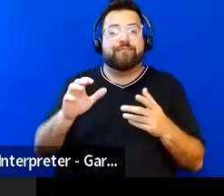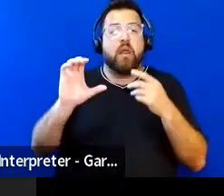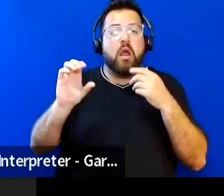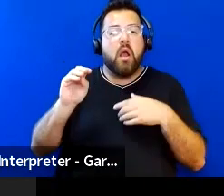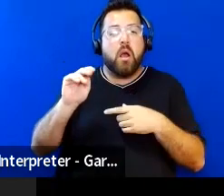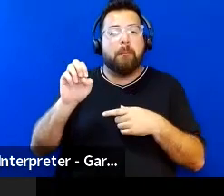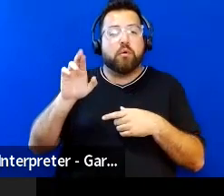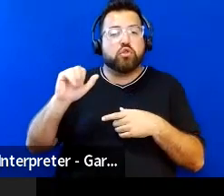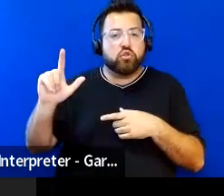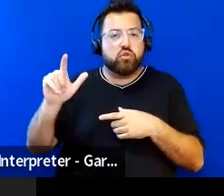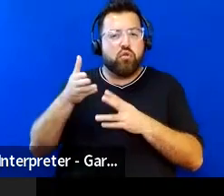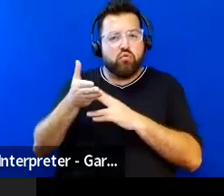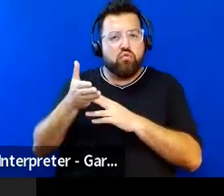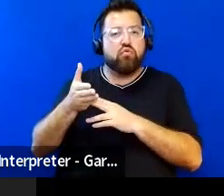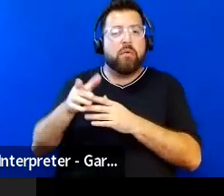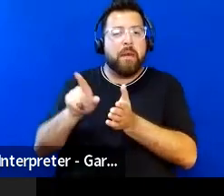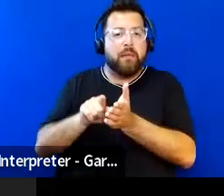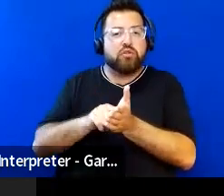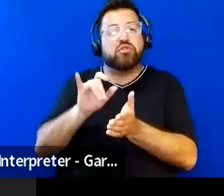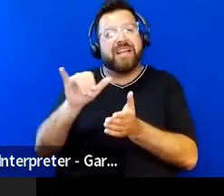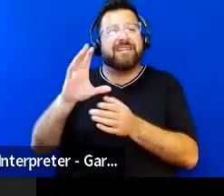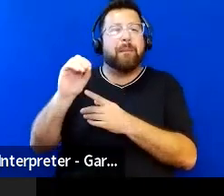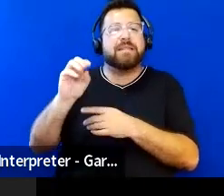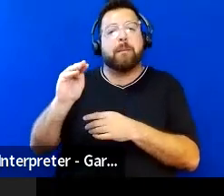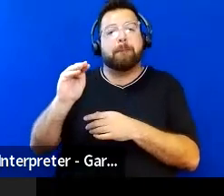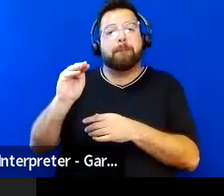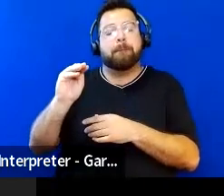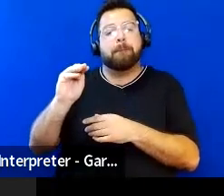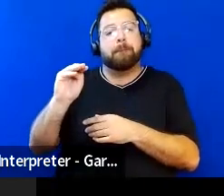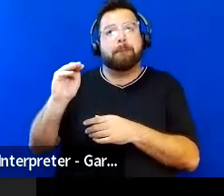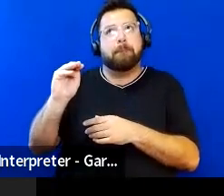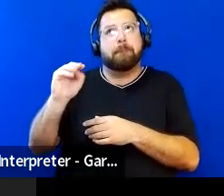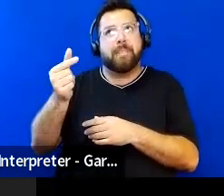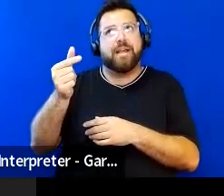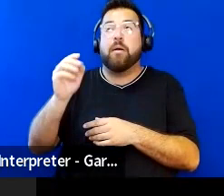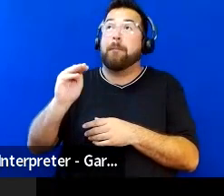through the primary publishers like McGraw-Hill and Pearson, it might be